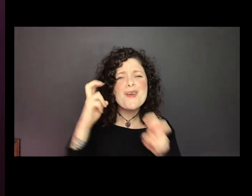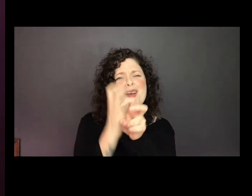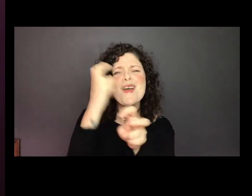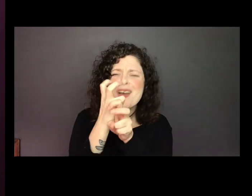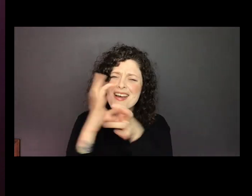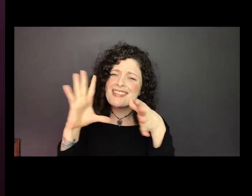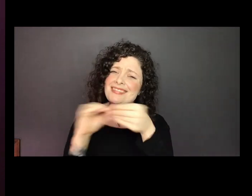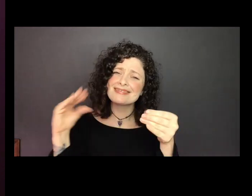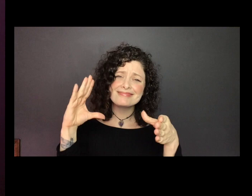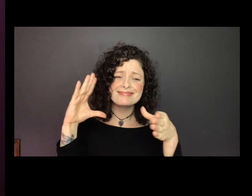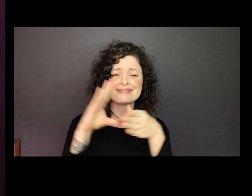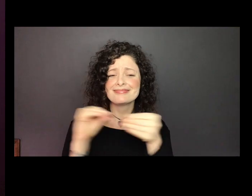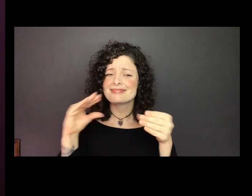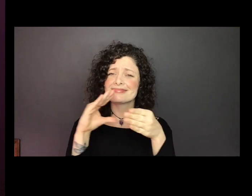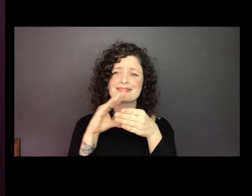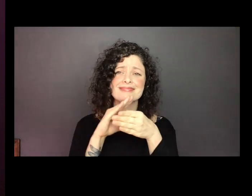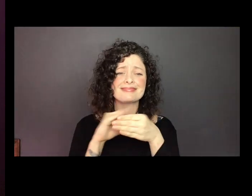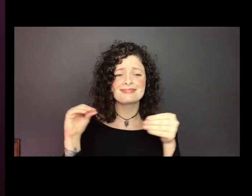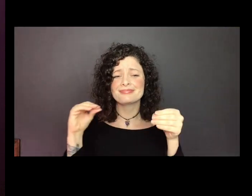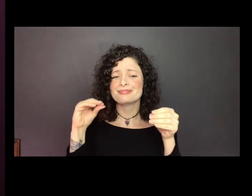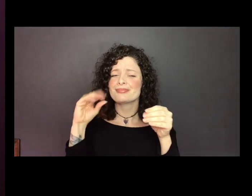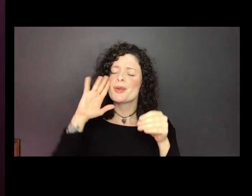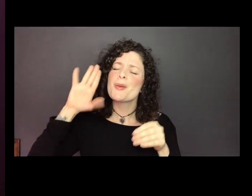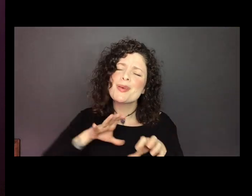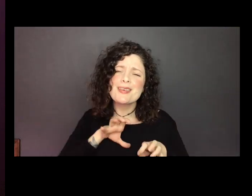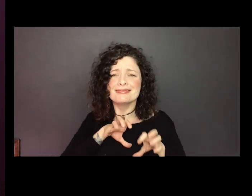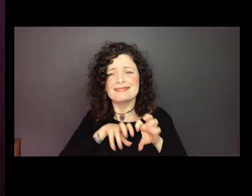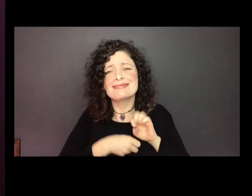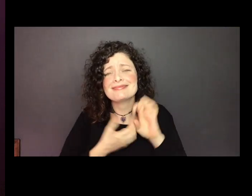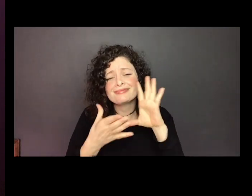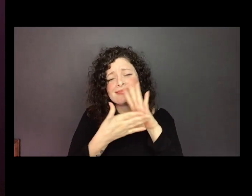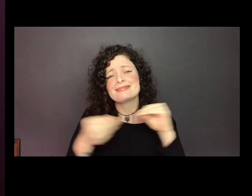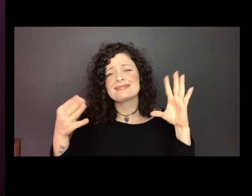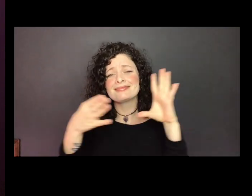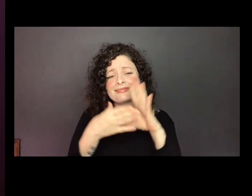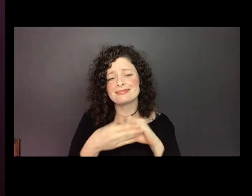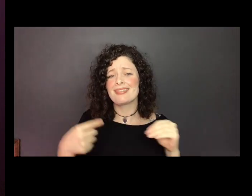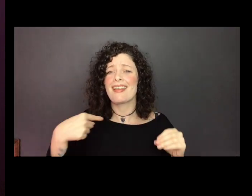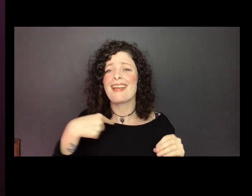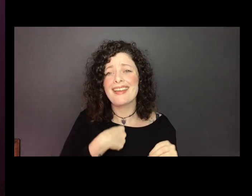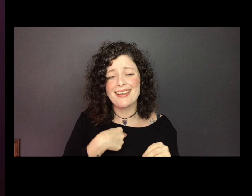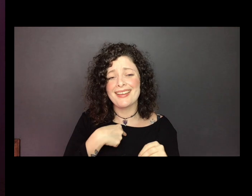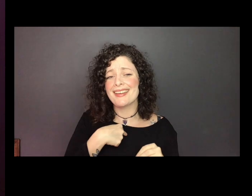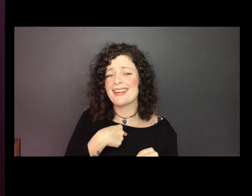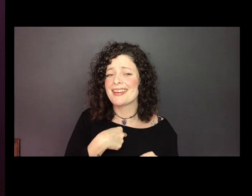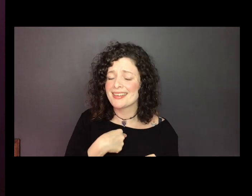I know it's hard to say. Ouch, I know it hurts to